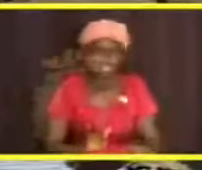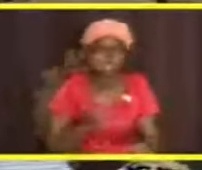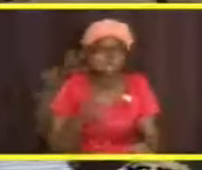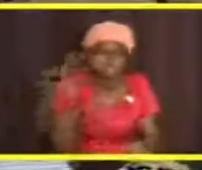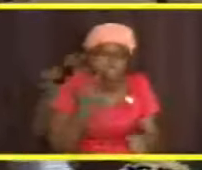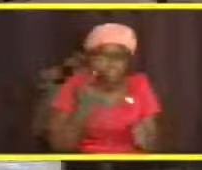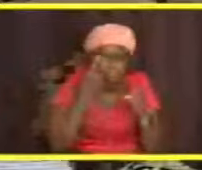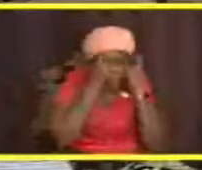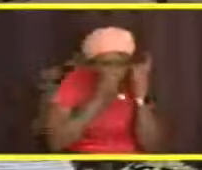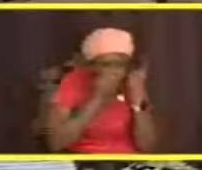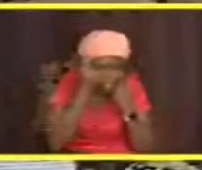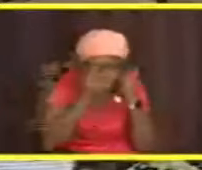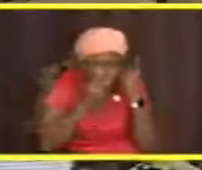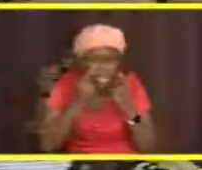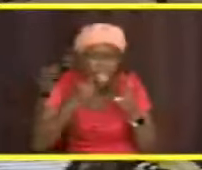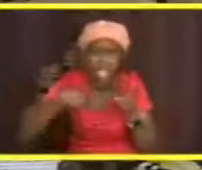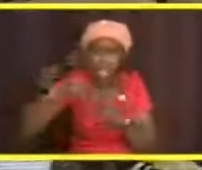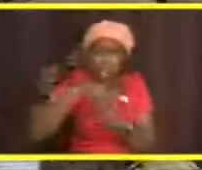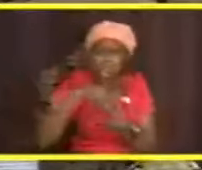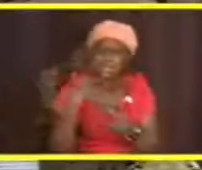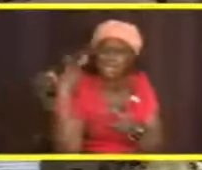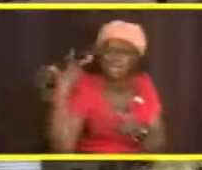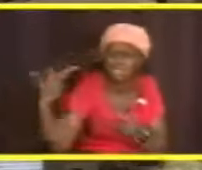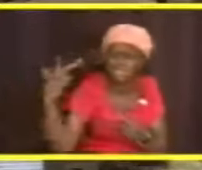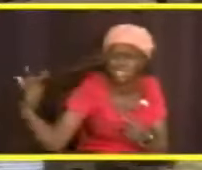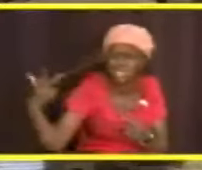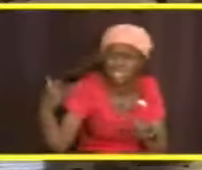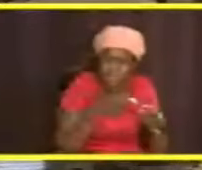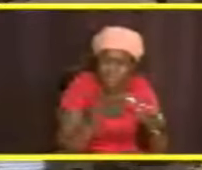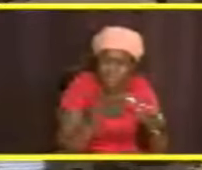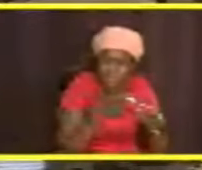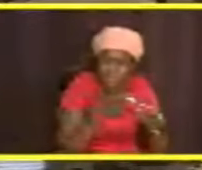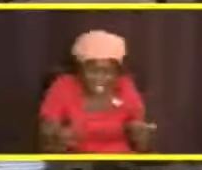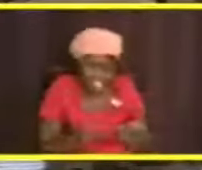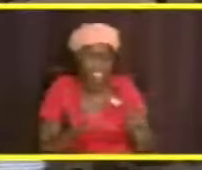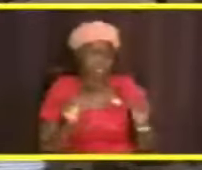he stands about three places: